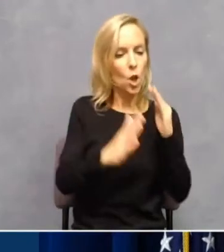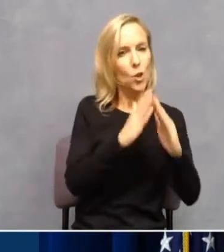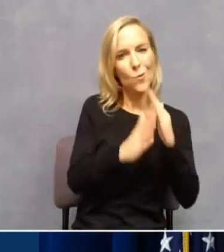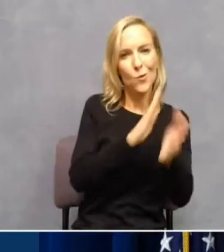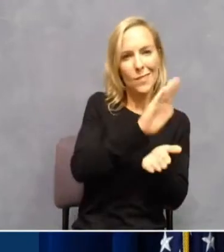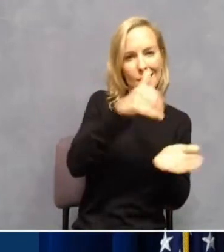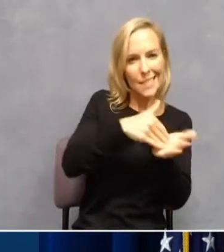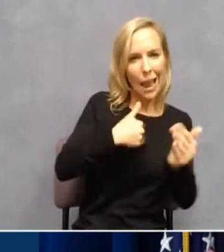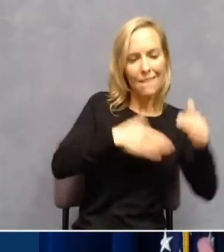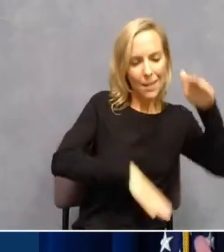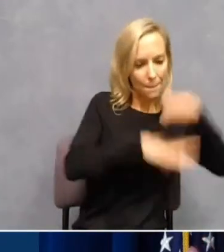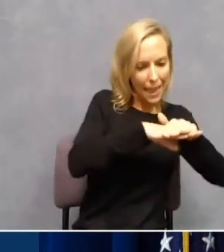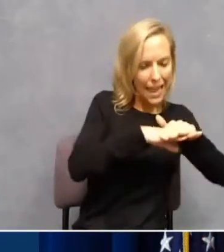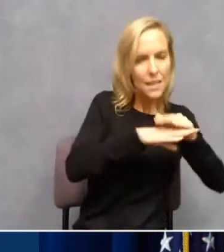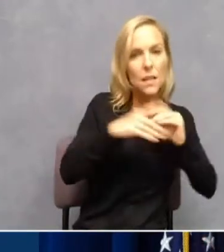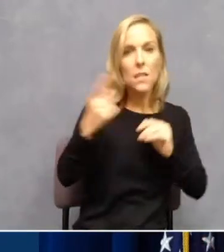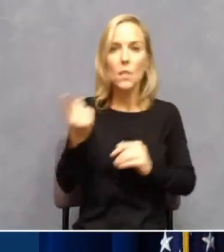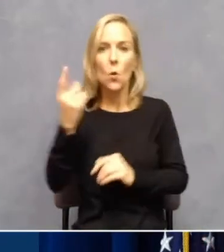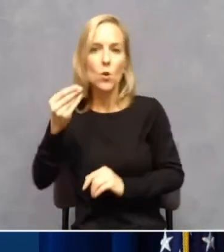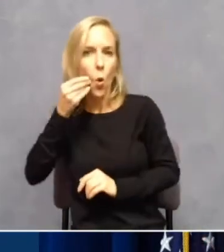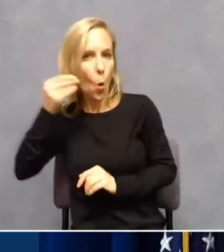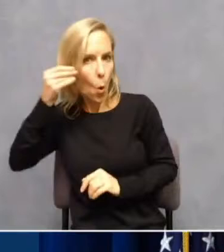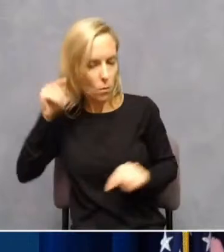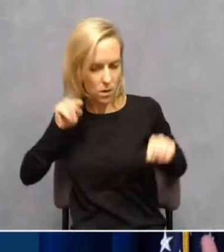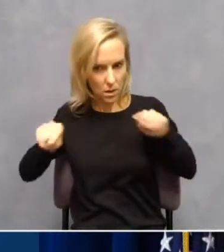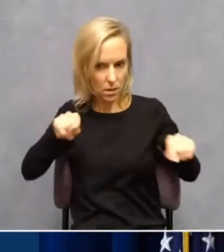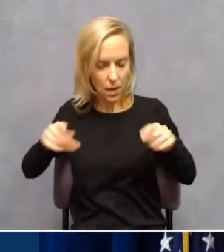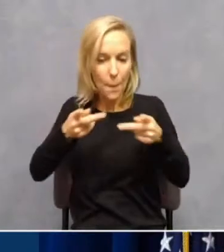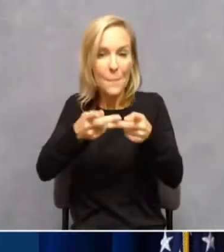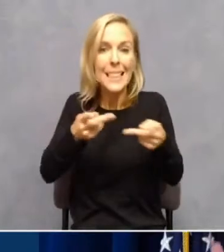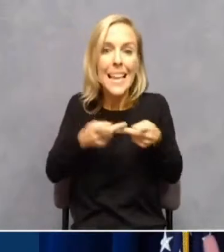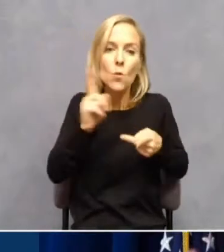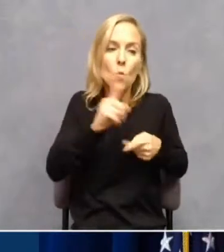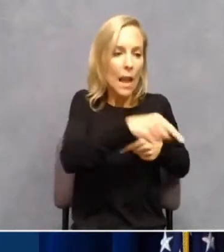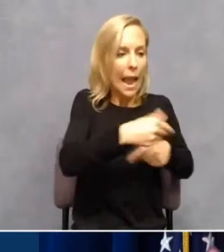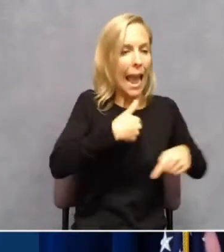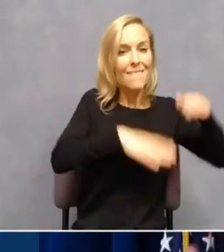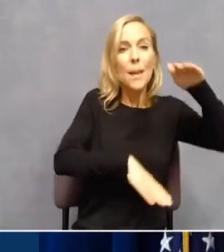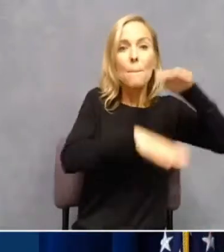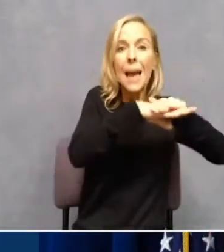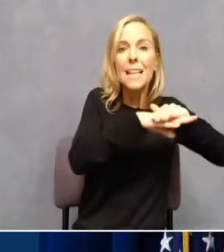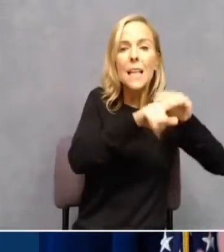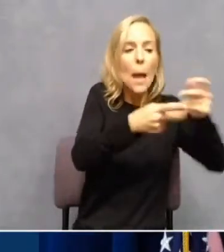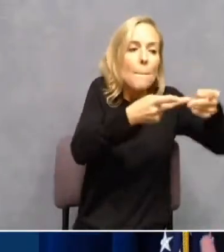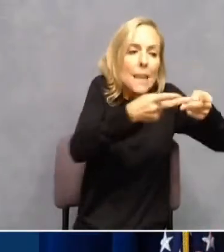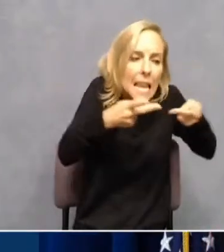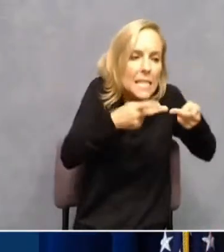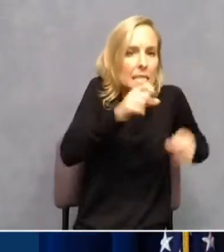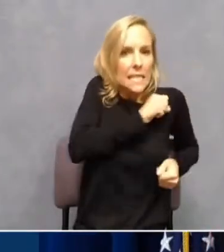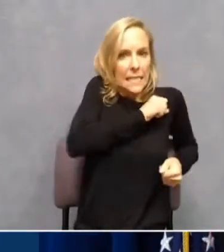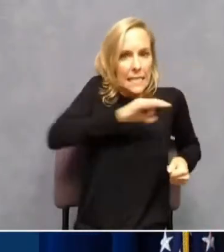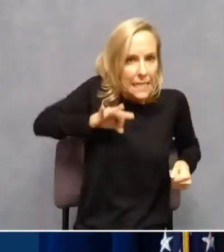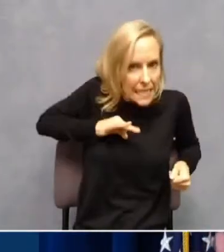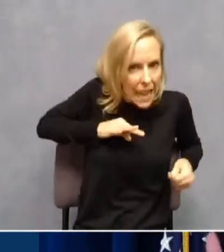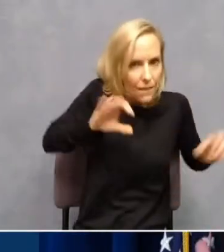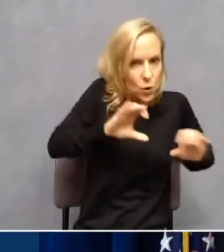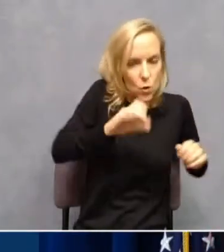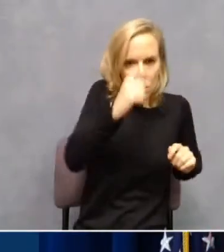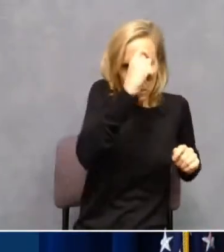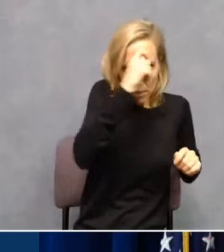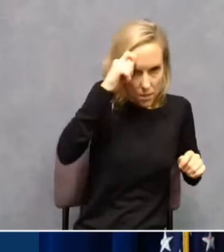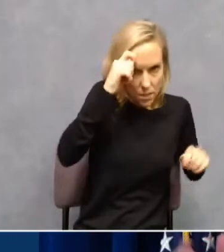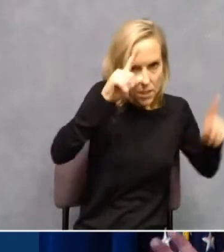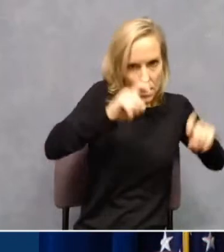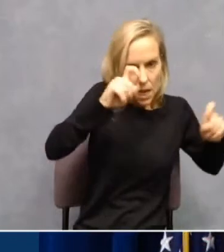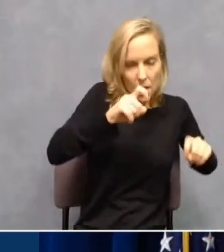and it's someone's home. A place where there is capacity has staff that are there to do the temperature checks, to ensure that people continue to